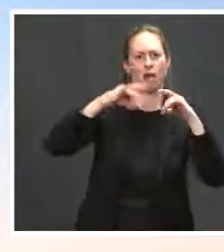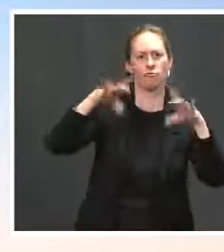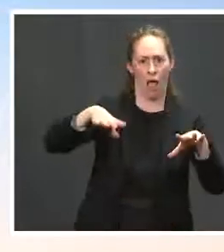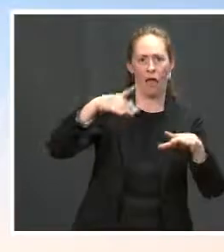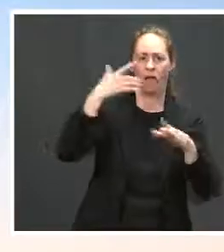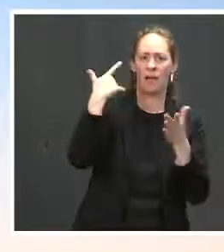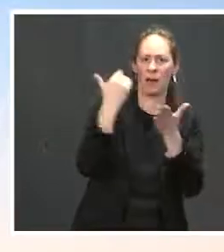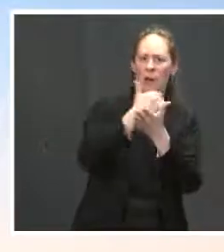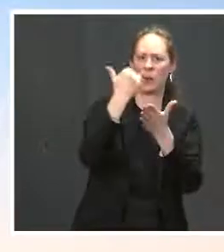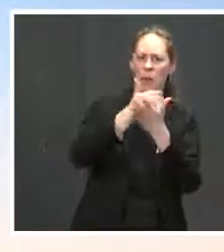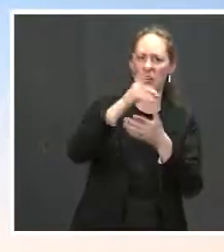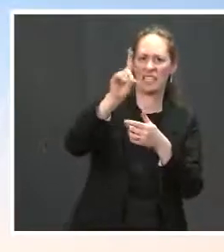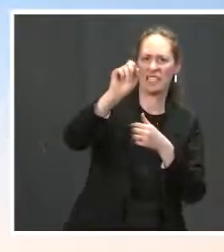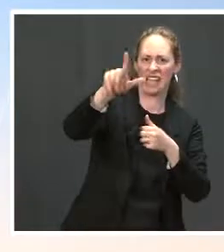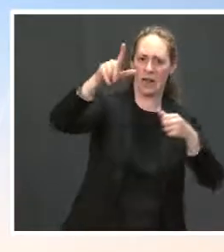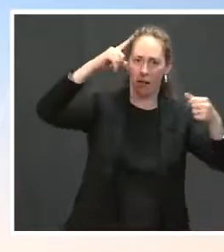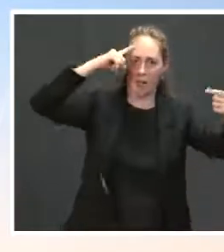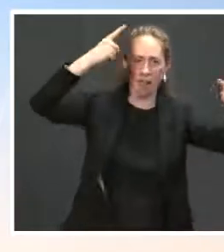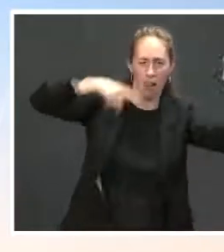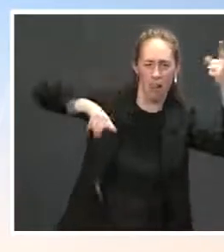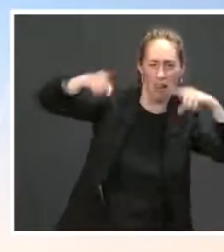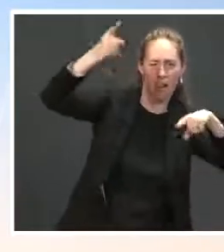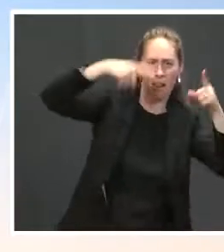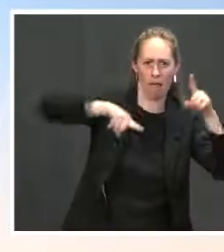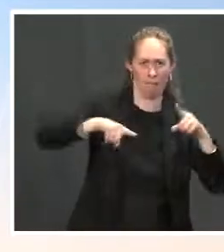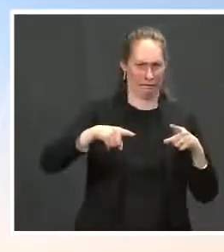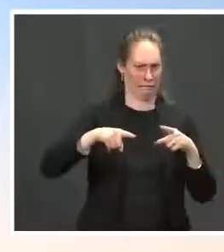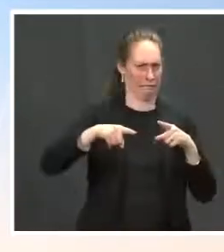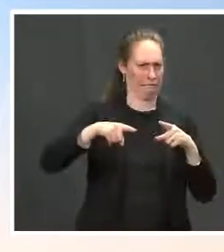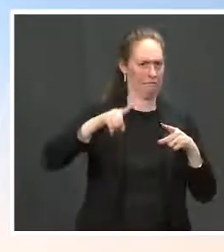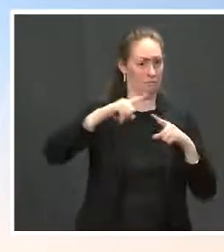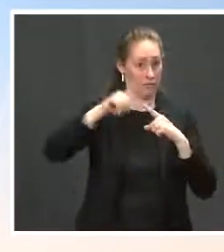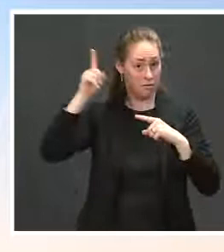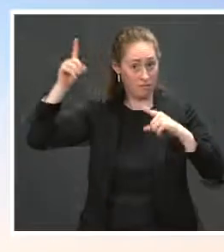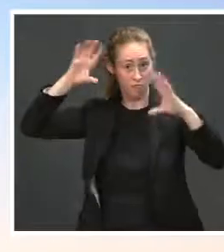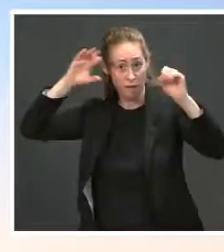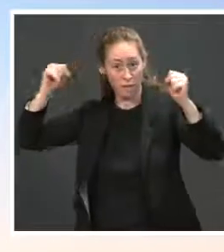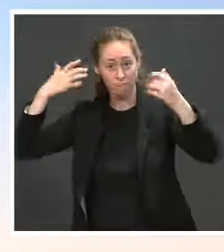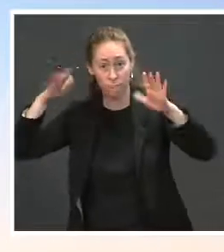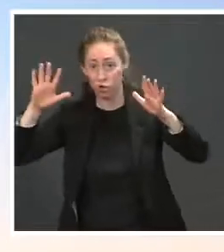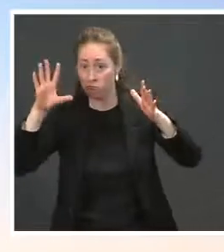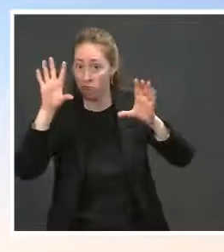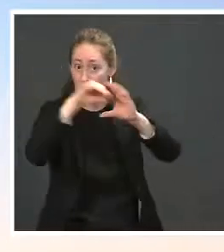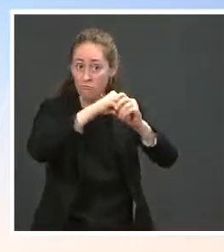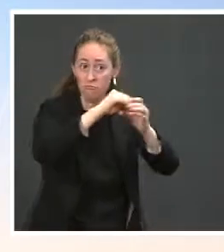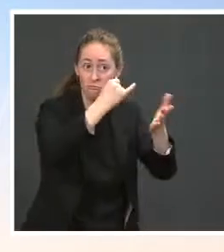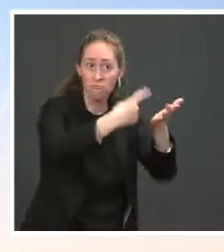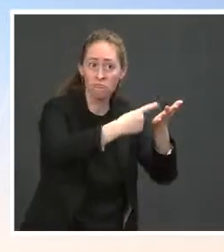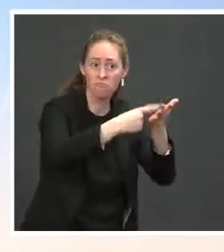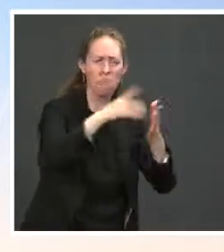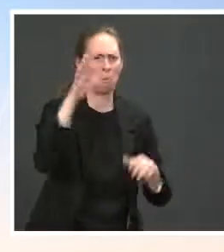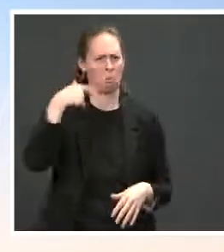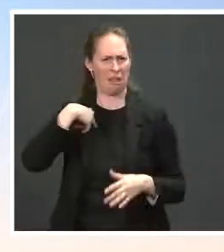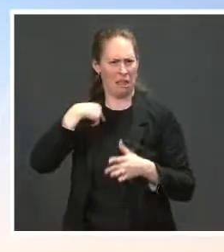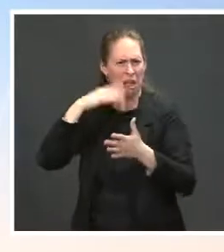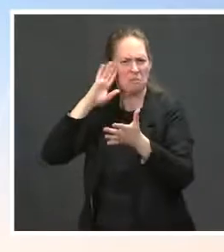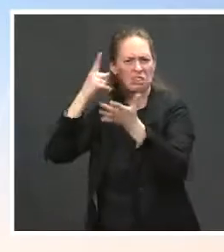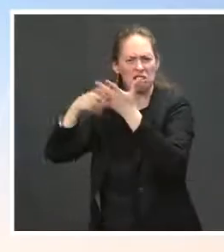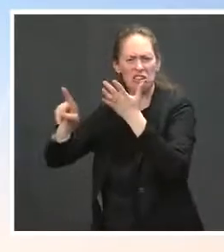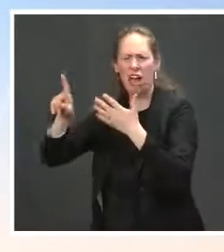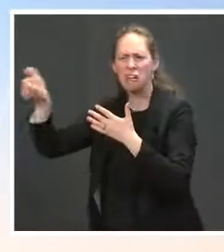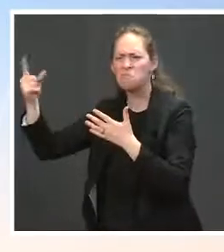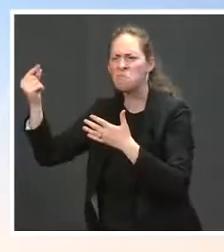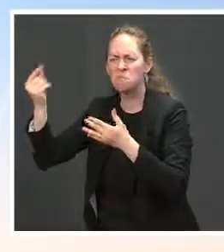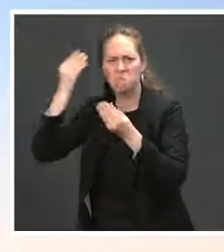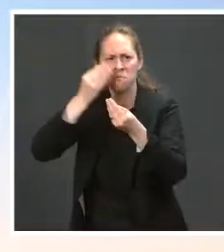direct talks with partners about, we've got to do something about this BRI. I can check and see if there's anything more specific. Okay,